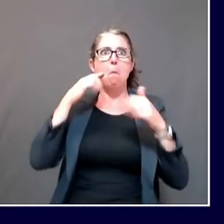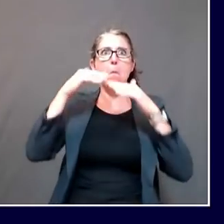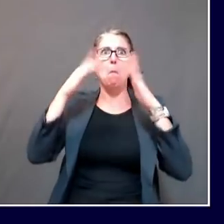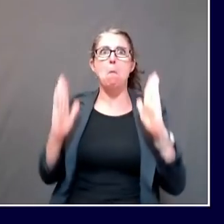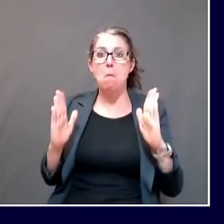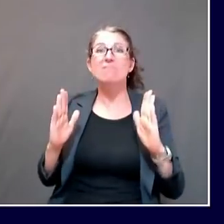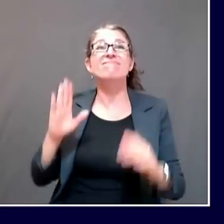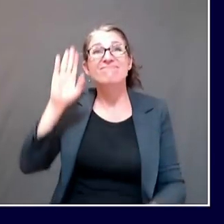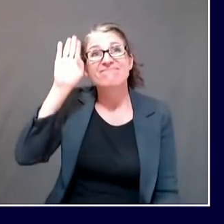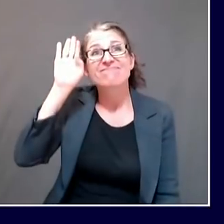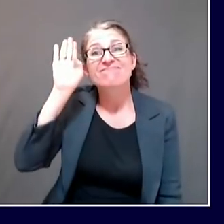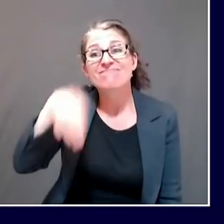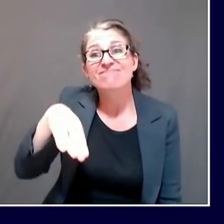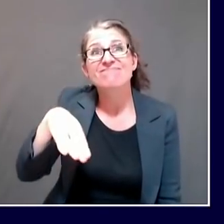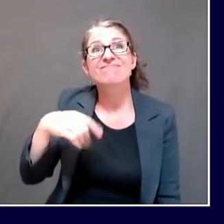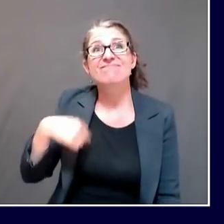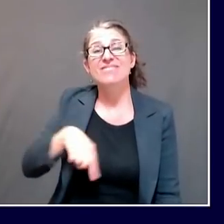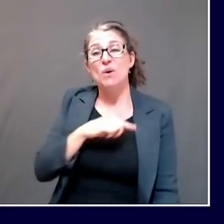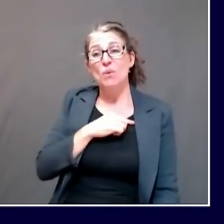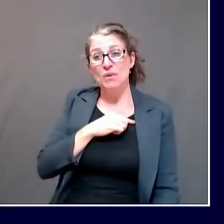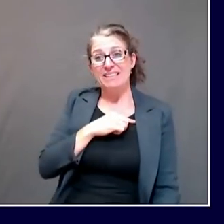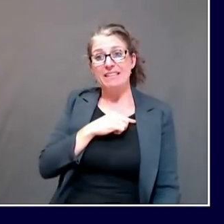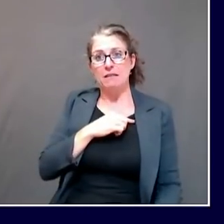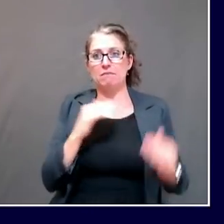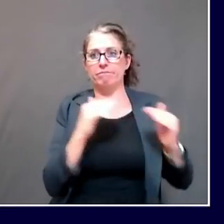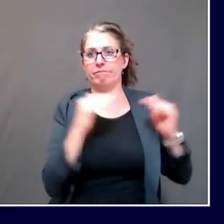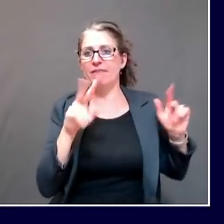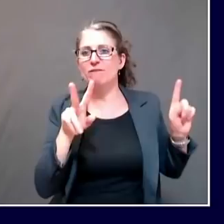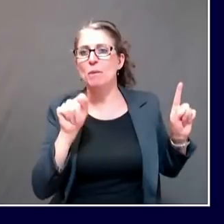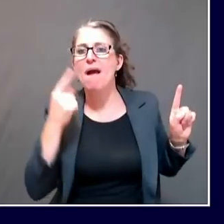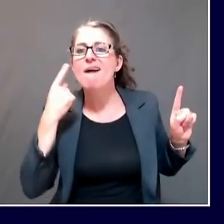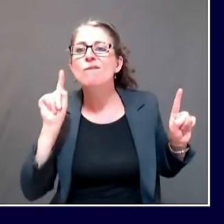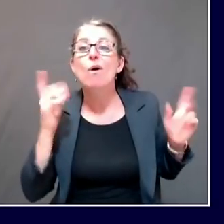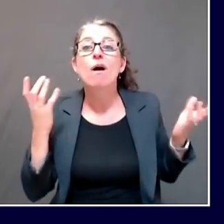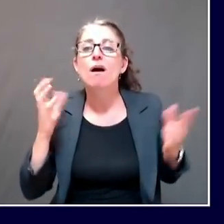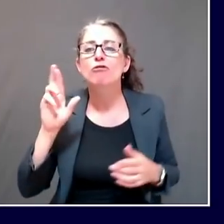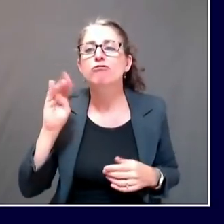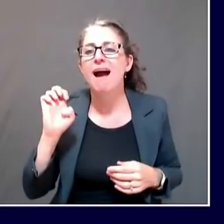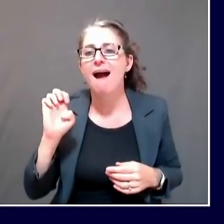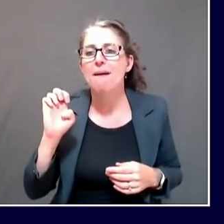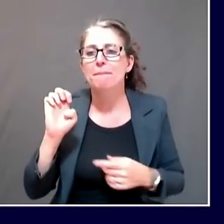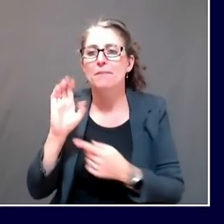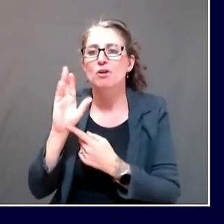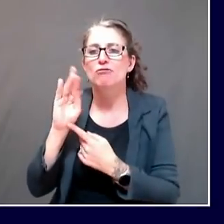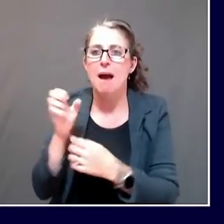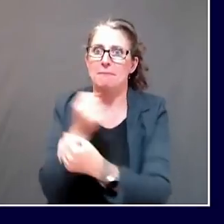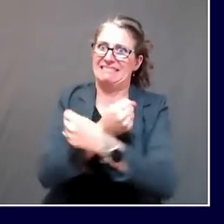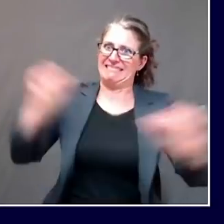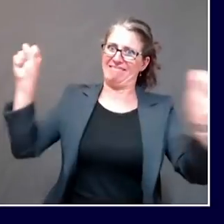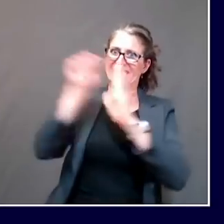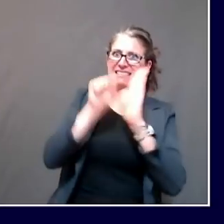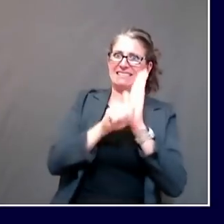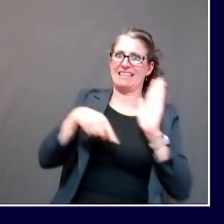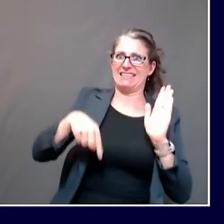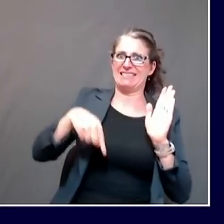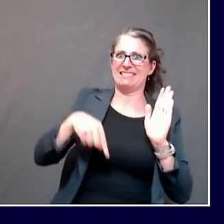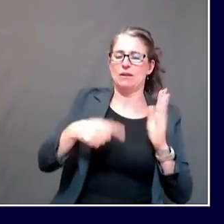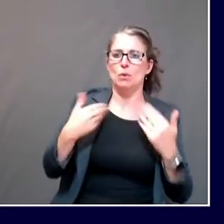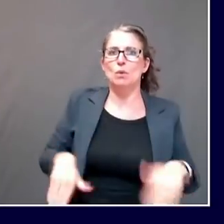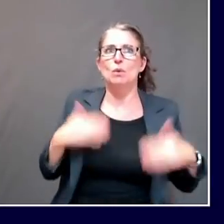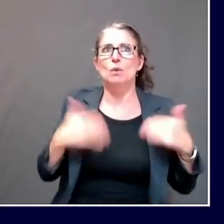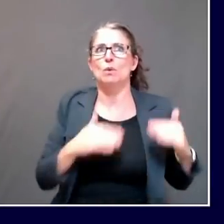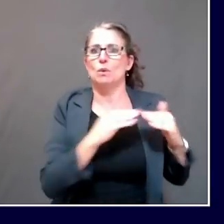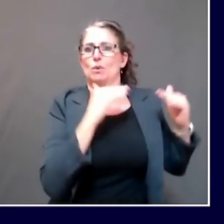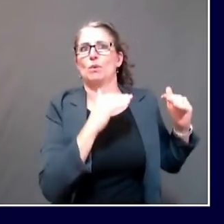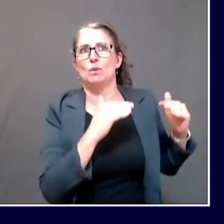with Vermont. But while that business index and CNN's index, as well as the 14% decrease